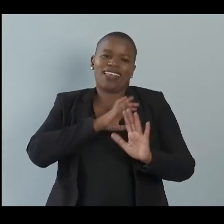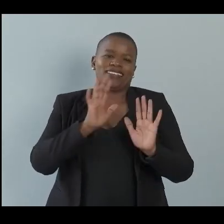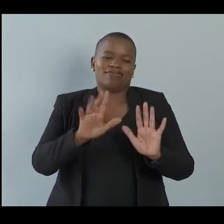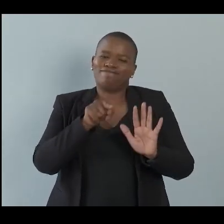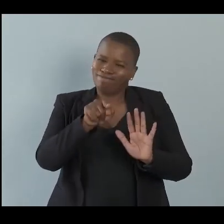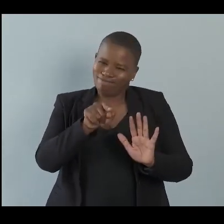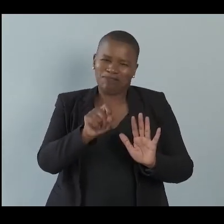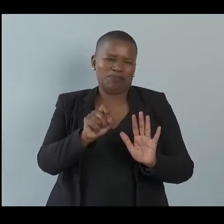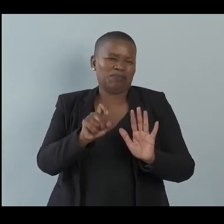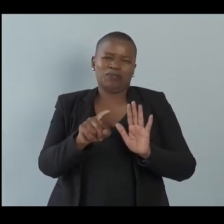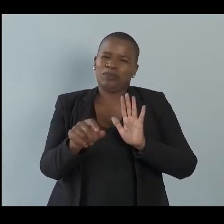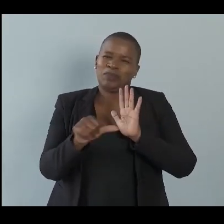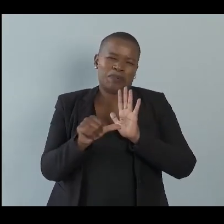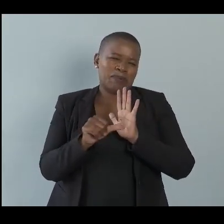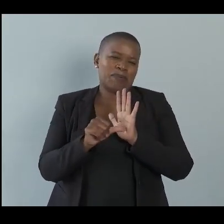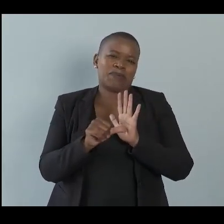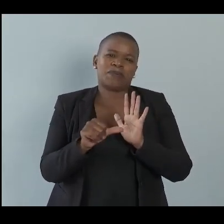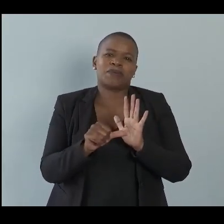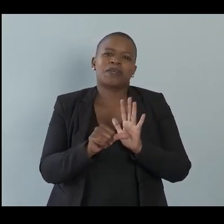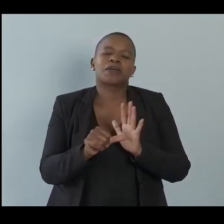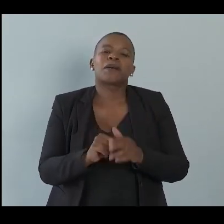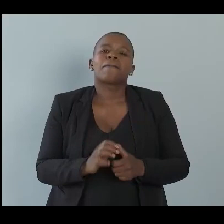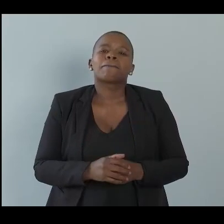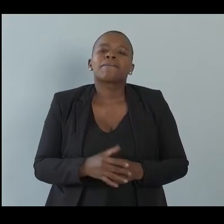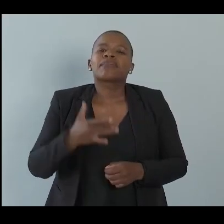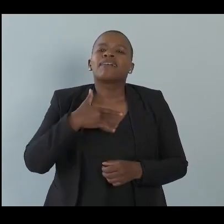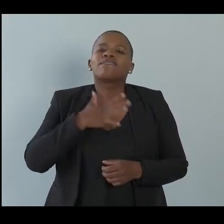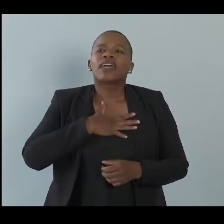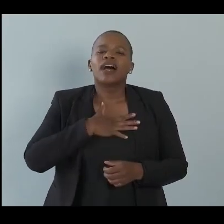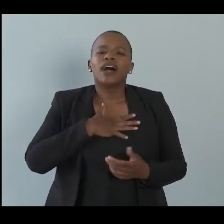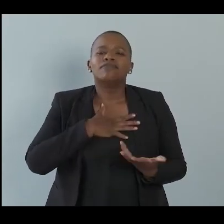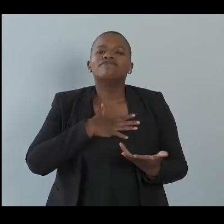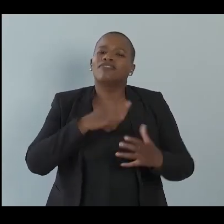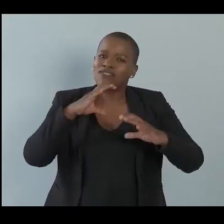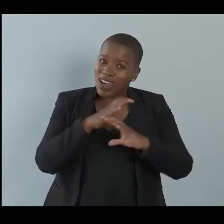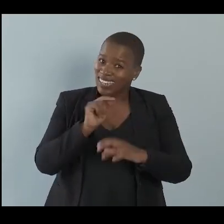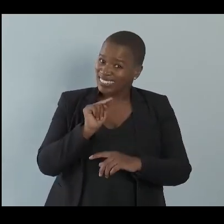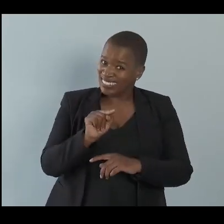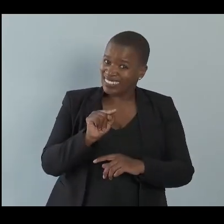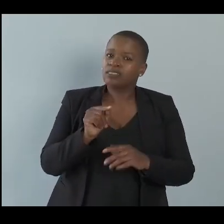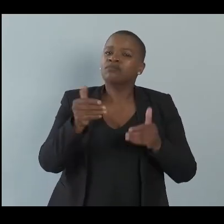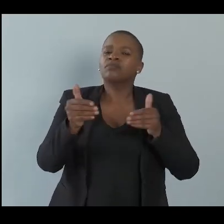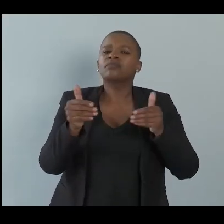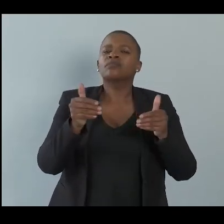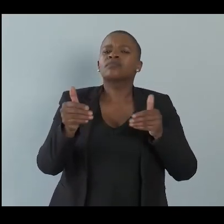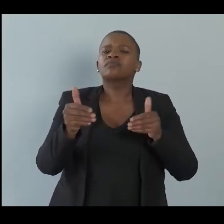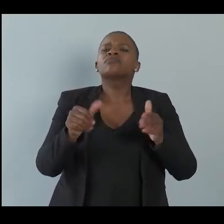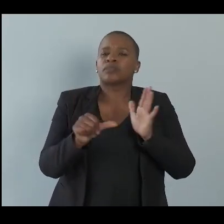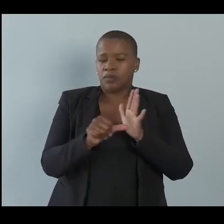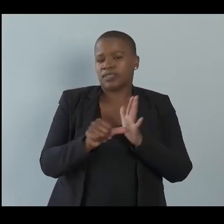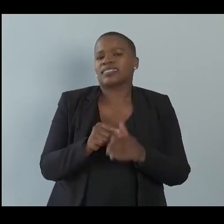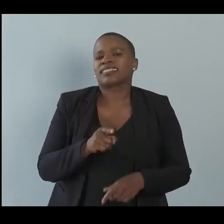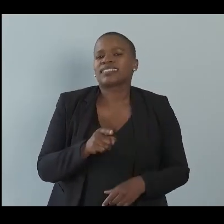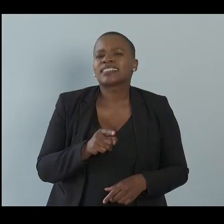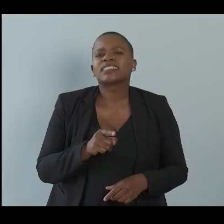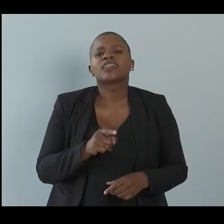journey with our customers. So those would be the kind of things. I mean, we feel that if we focus on that, control what we can control, hopefully the